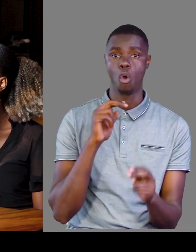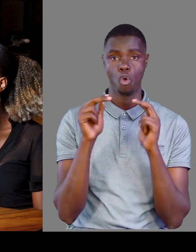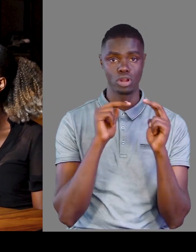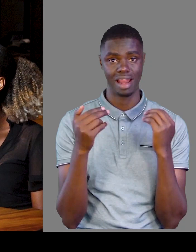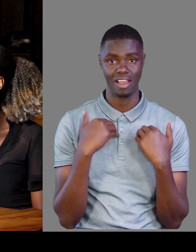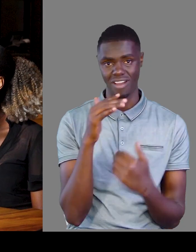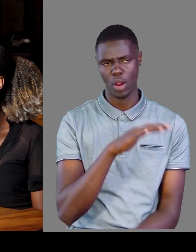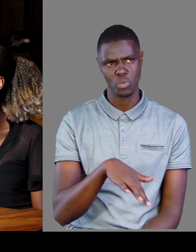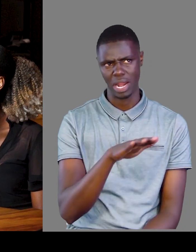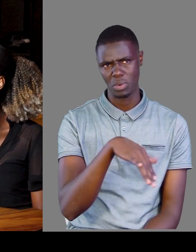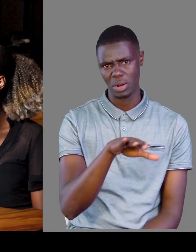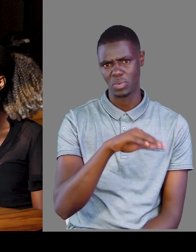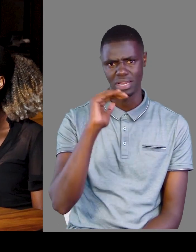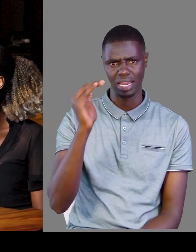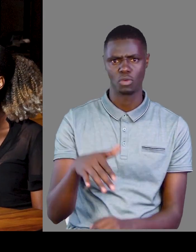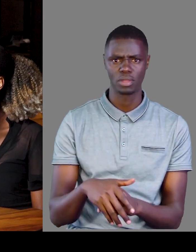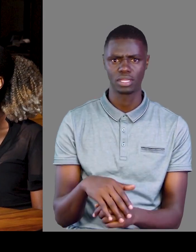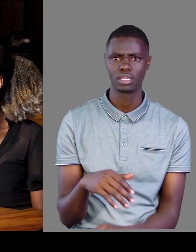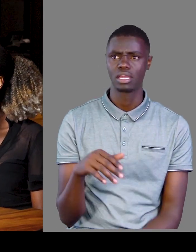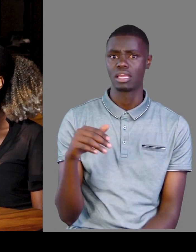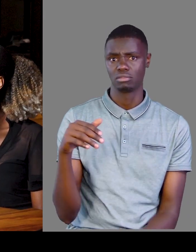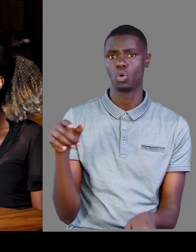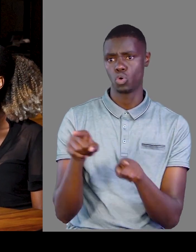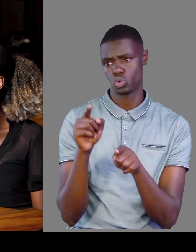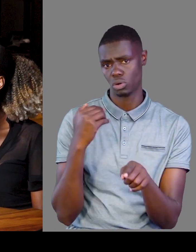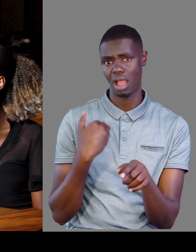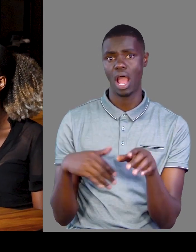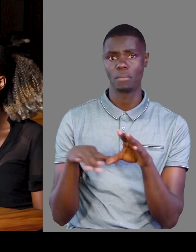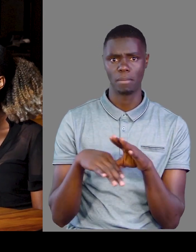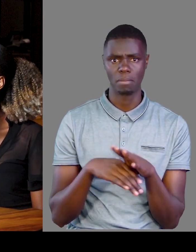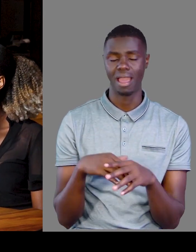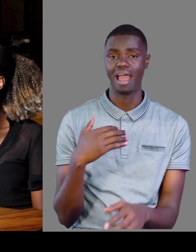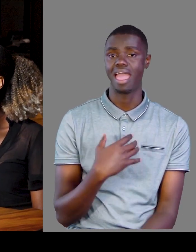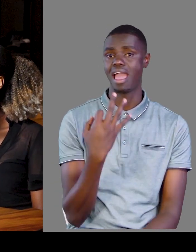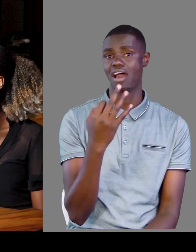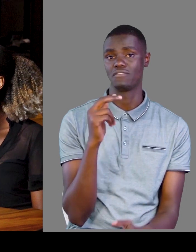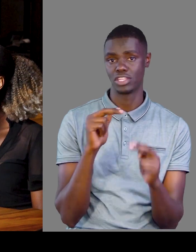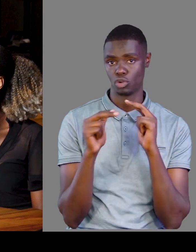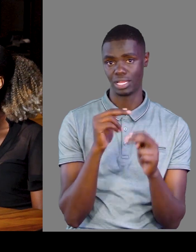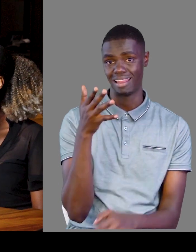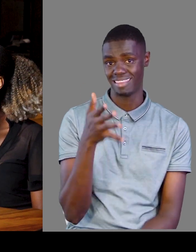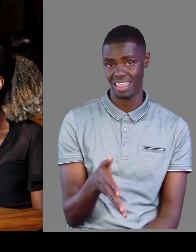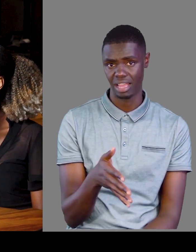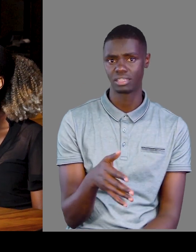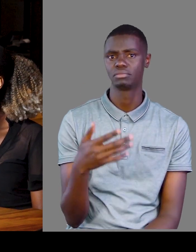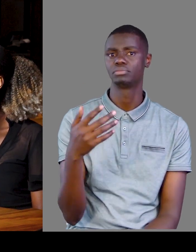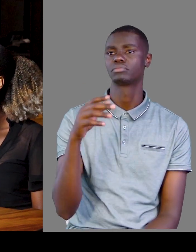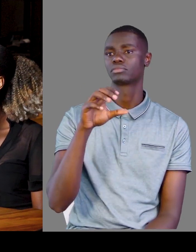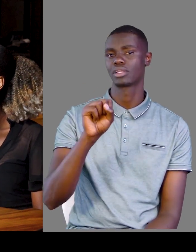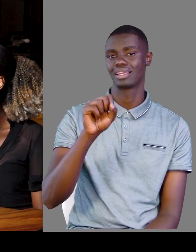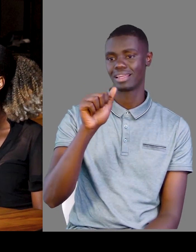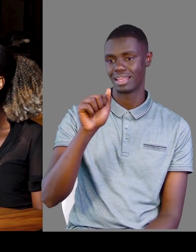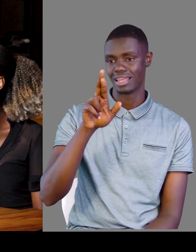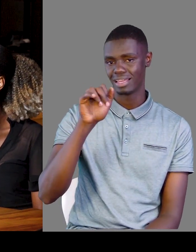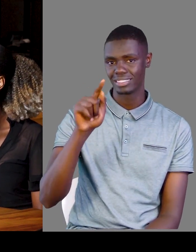Niko na hoteli hapa. Sushi Ramen Bar. Niko na tatu. Here in